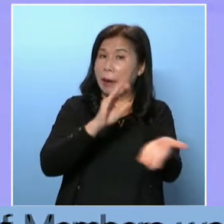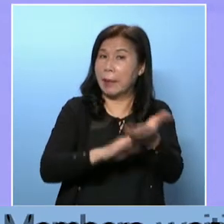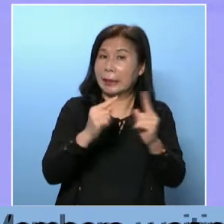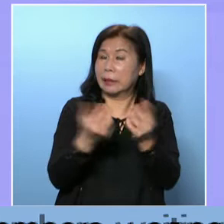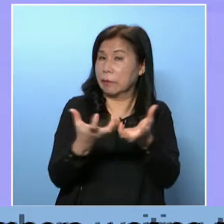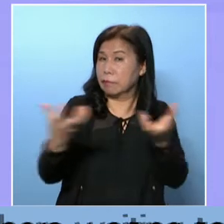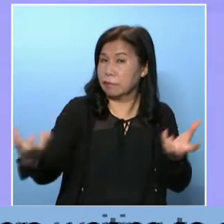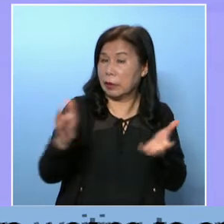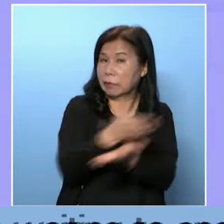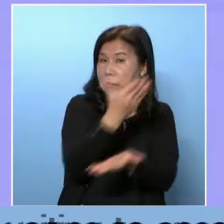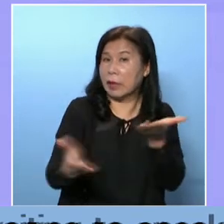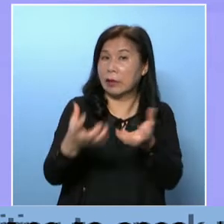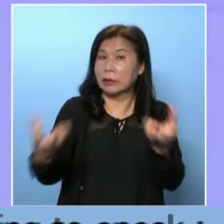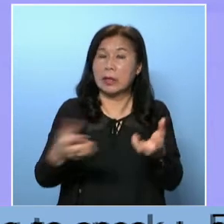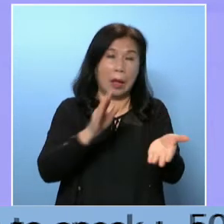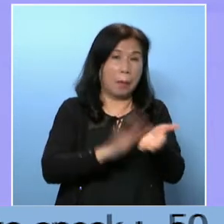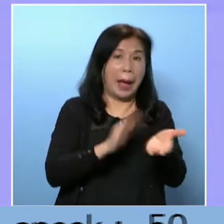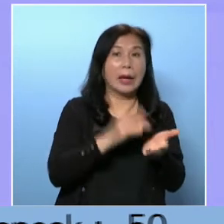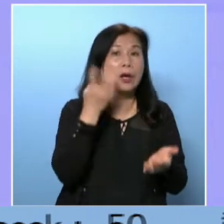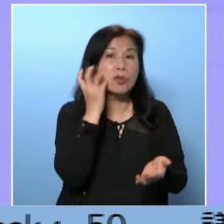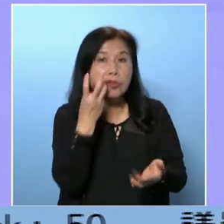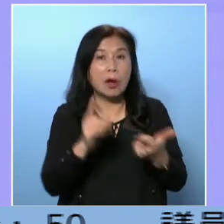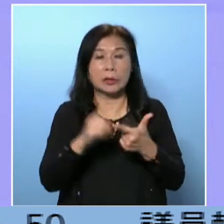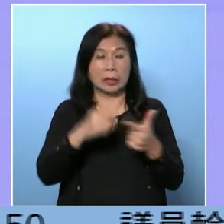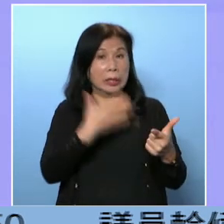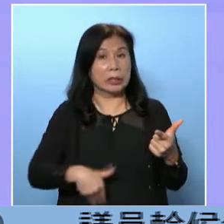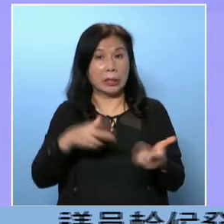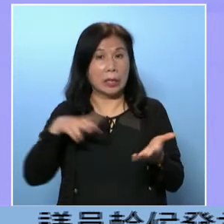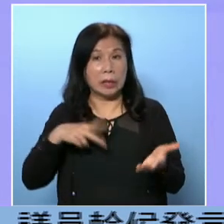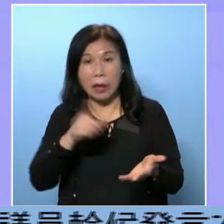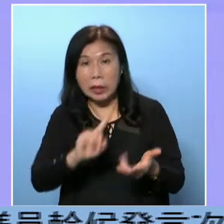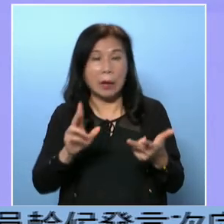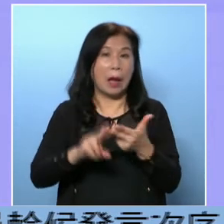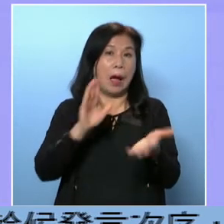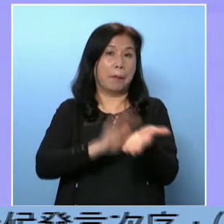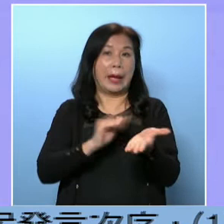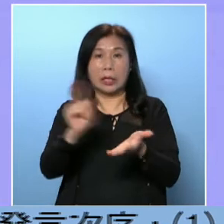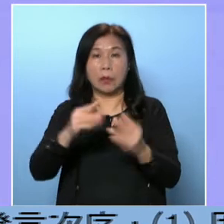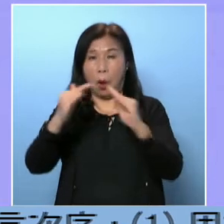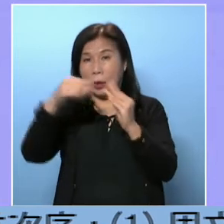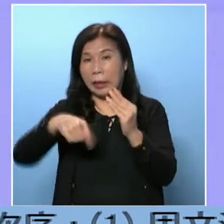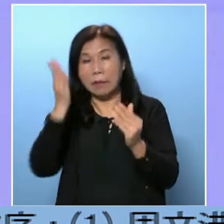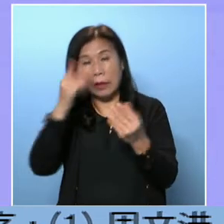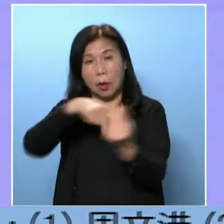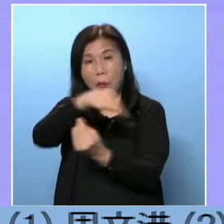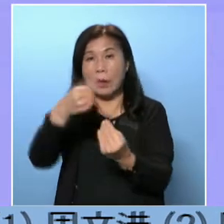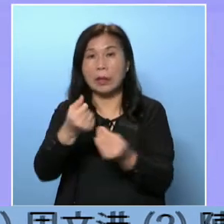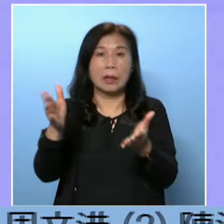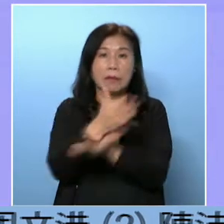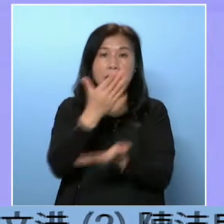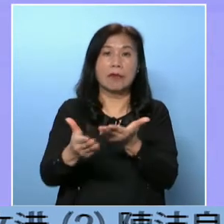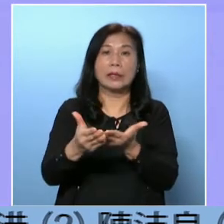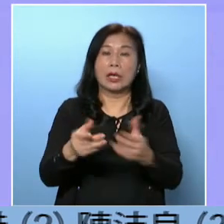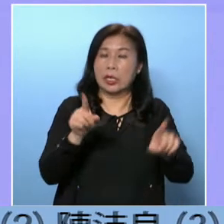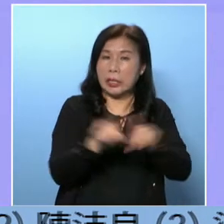to offer swift triage for patients according to their age,